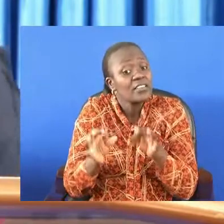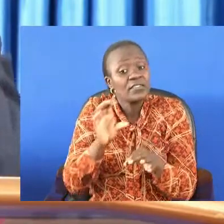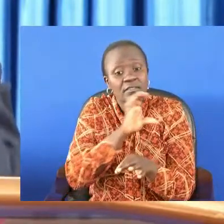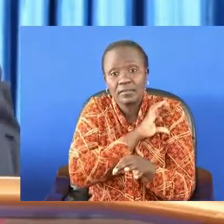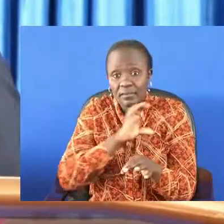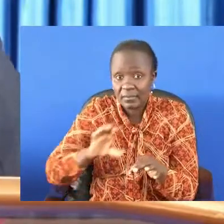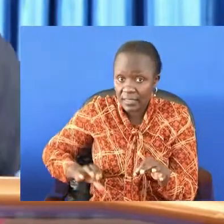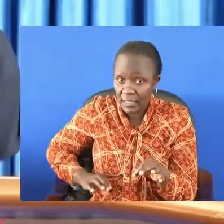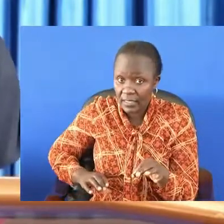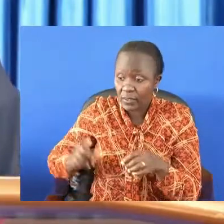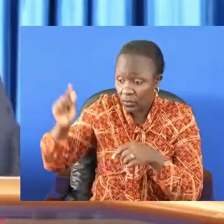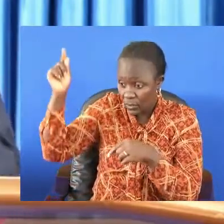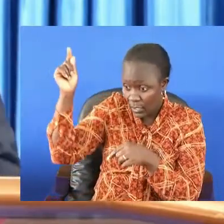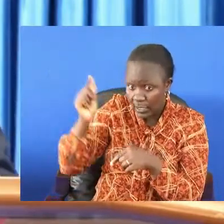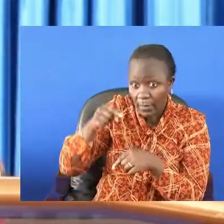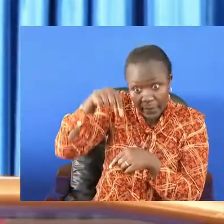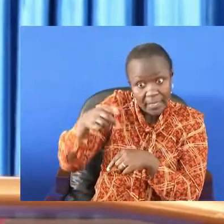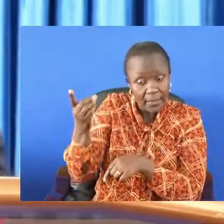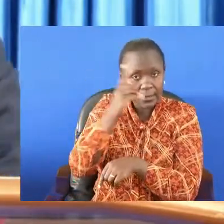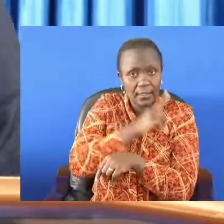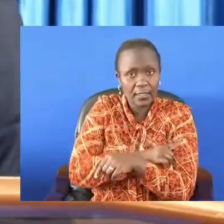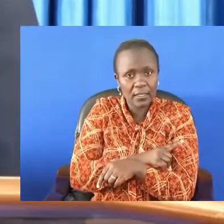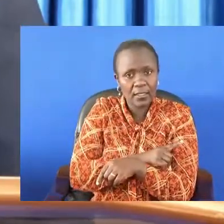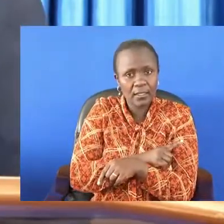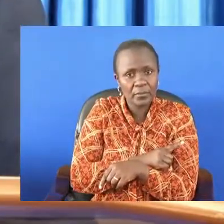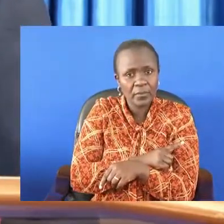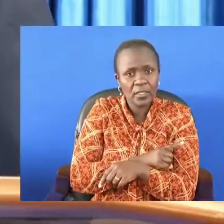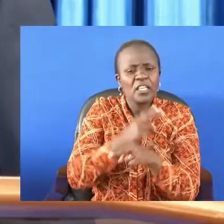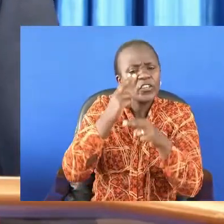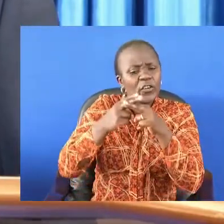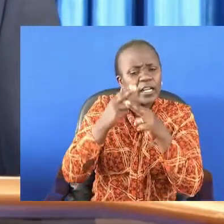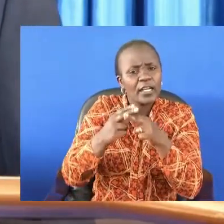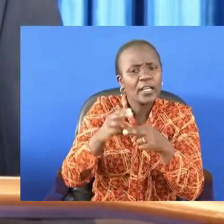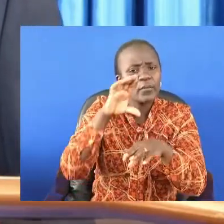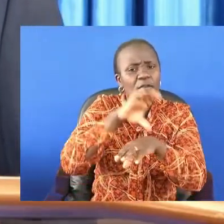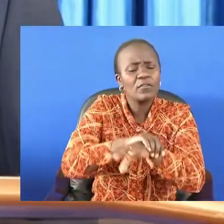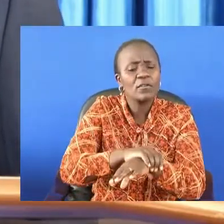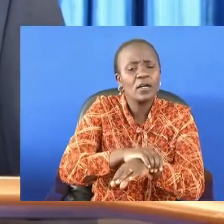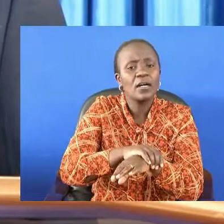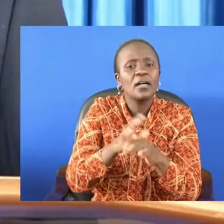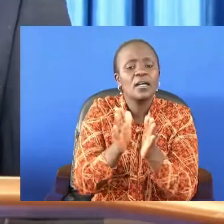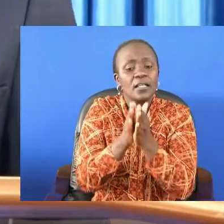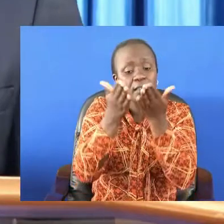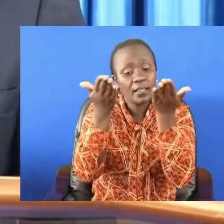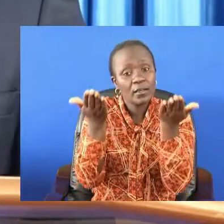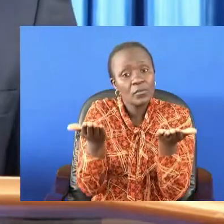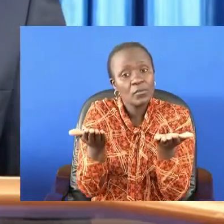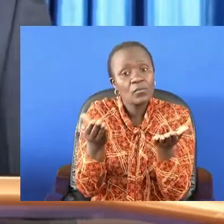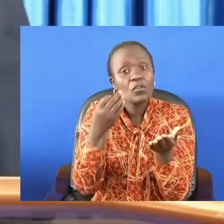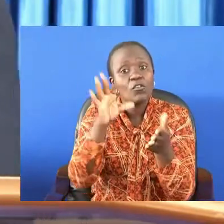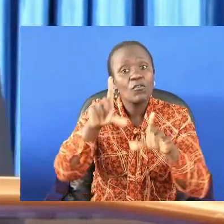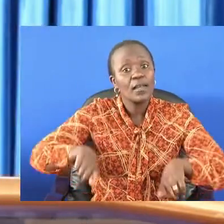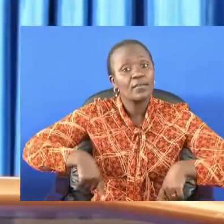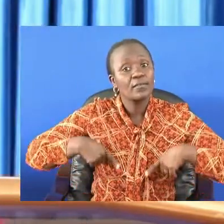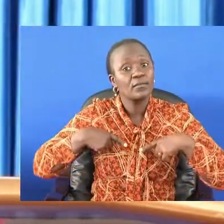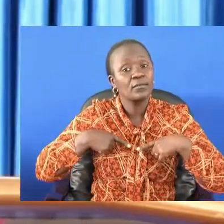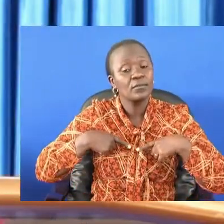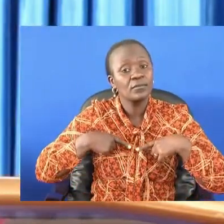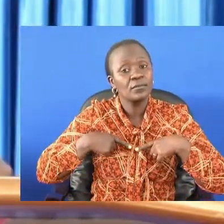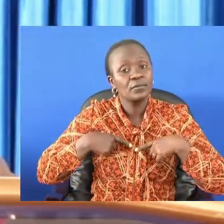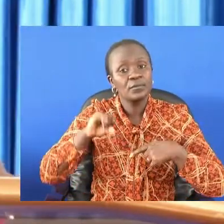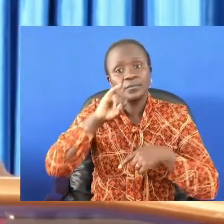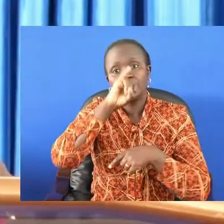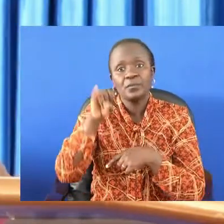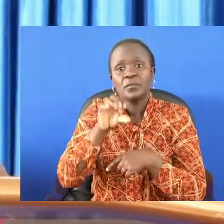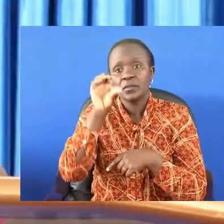Jesus Christ was to come today, would your name be found in the Lamb's Book of Life?